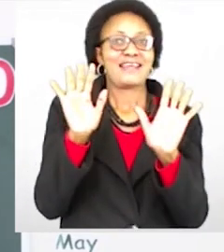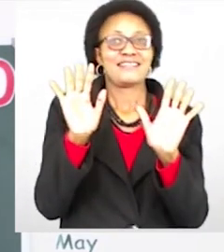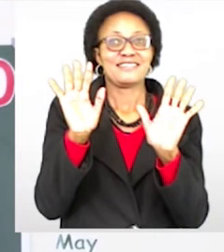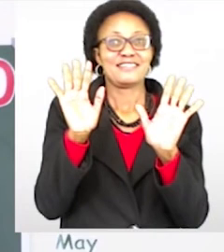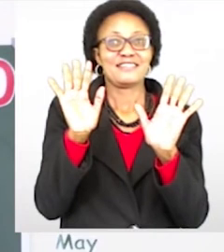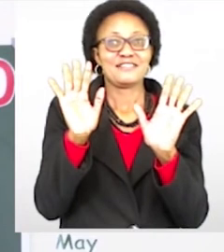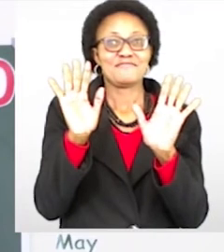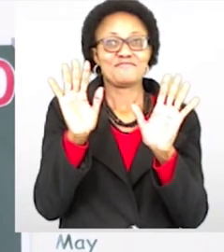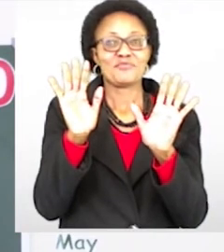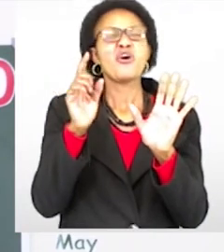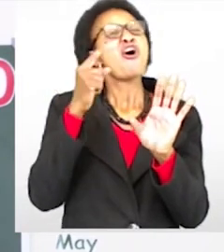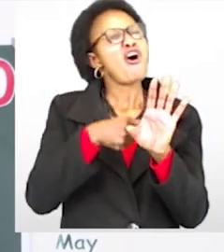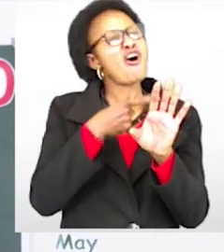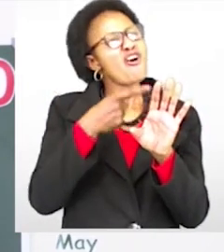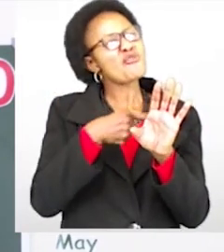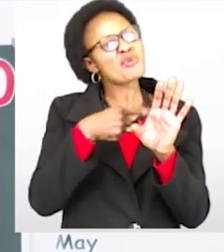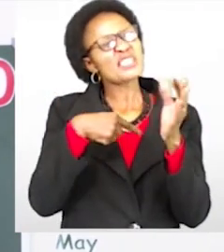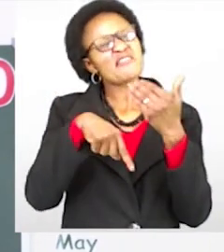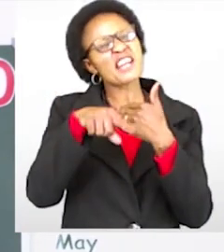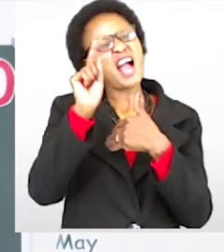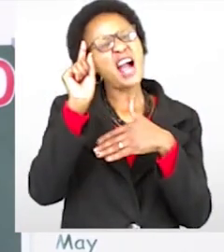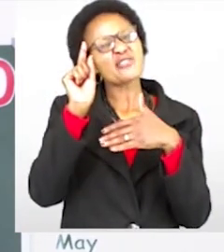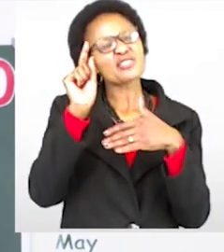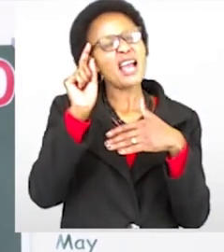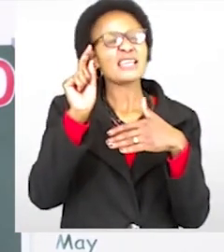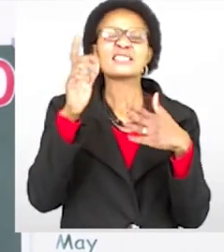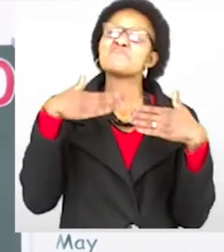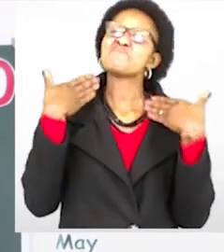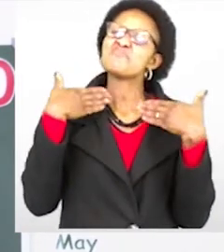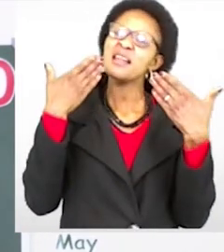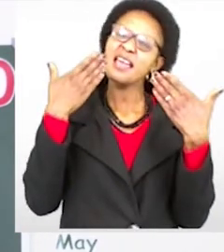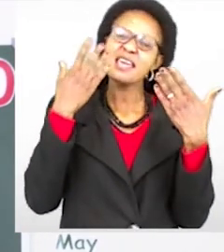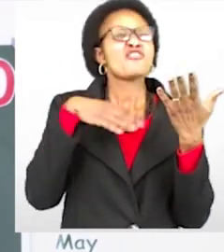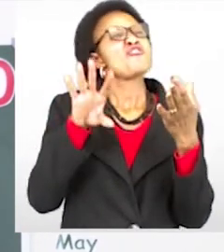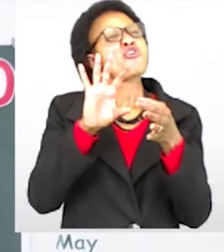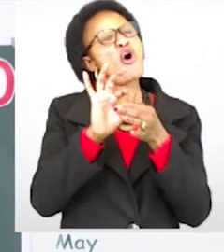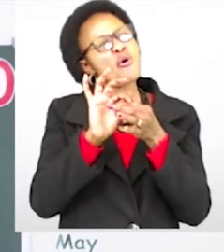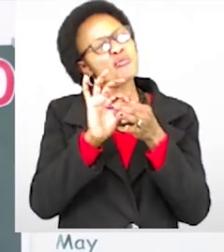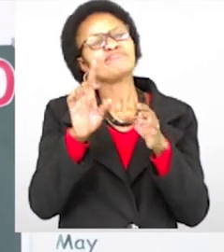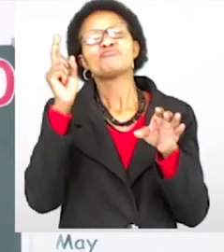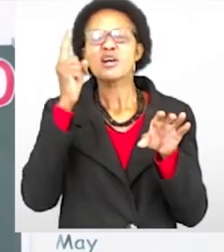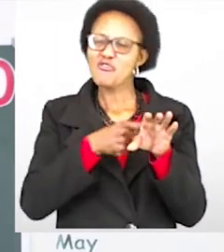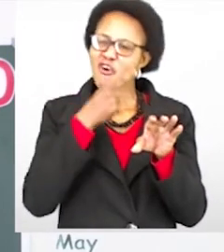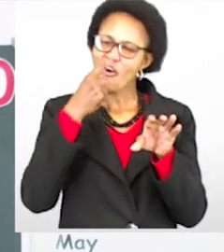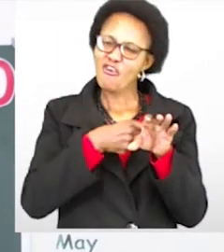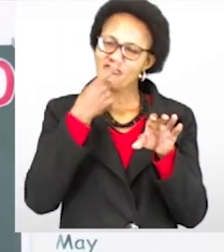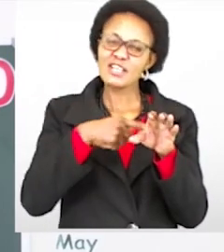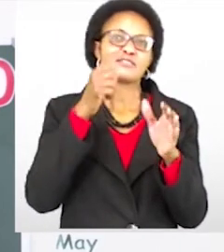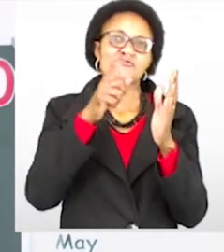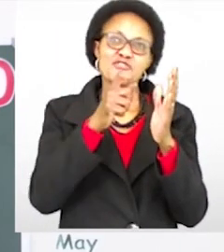only when we're doing schoolwork, but anytime we touch something that we're not sure where it's been, it's safer for